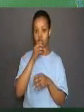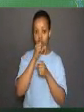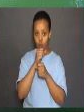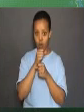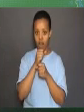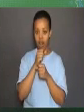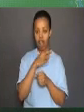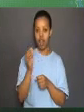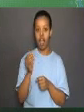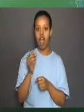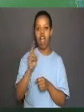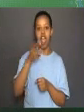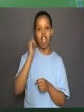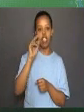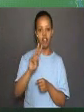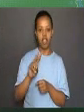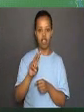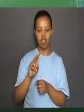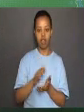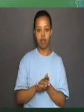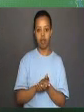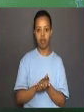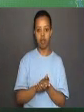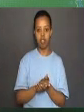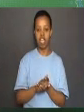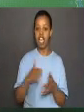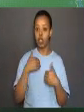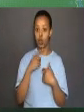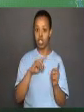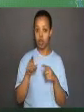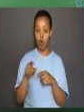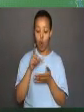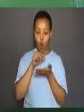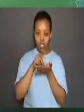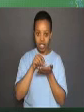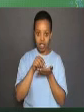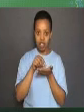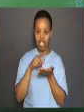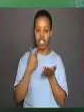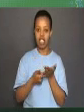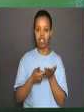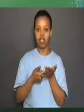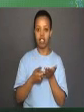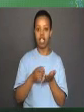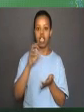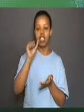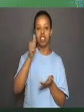HIV. Animals, such as chickens, can spread the salmonella